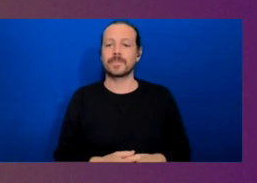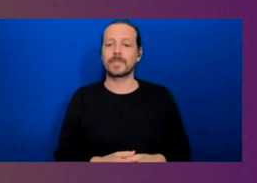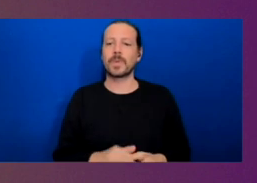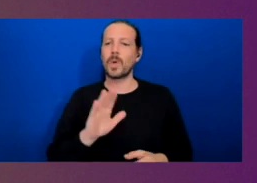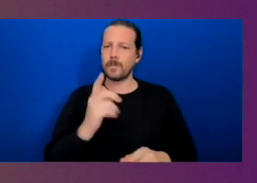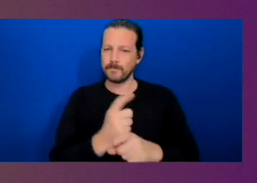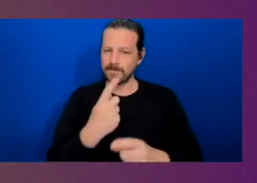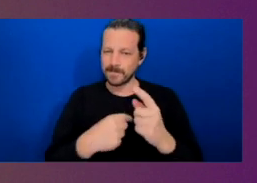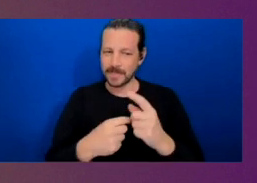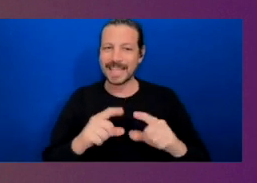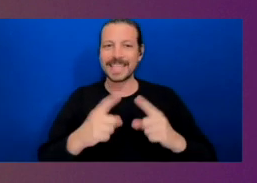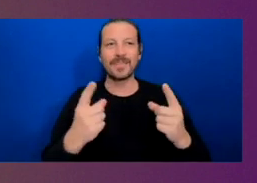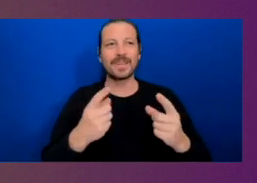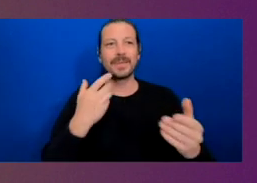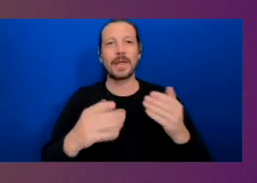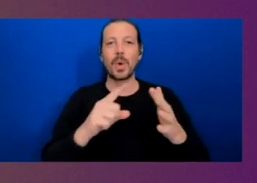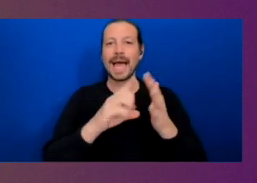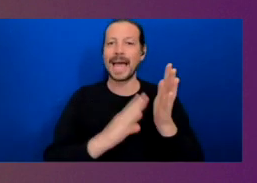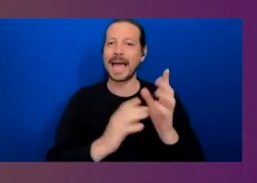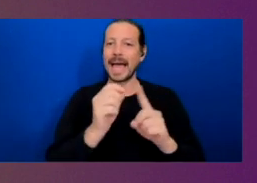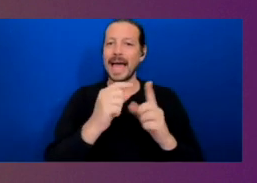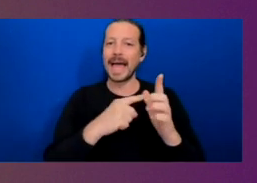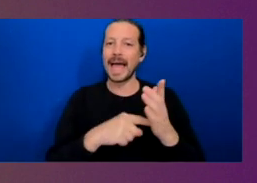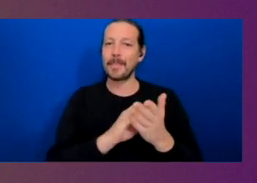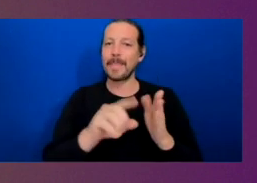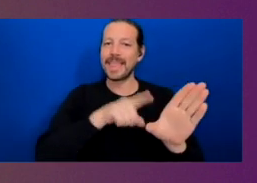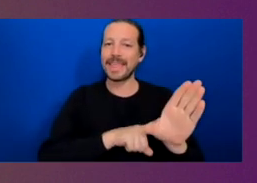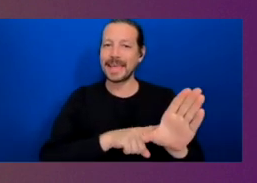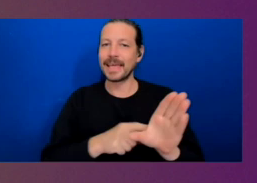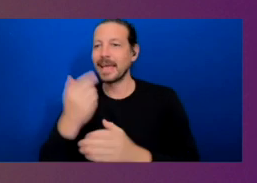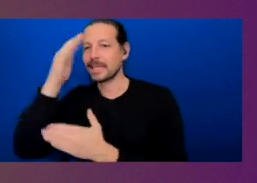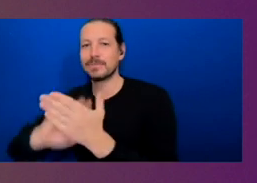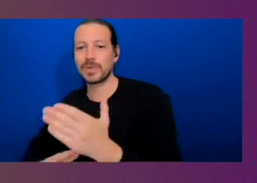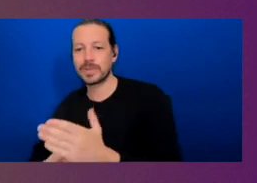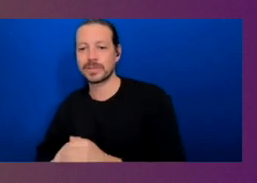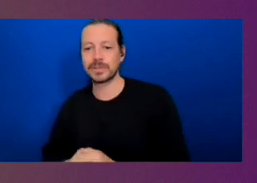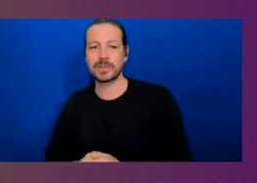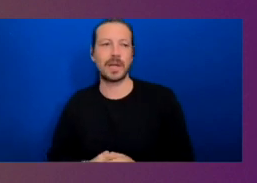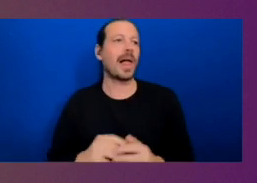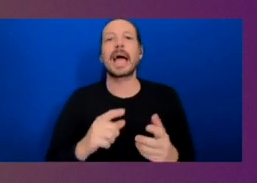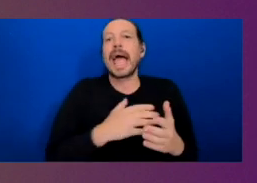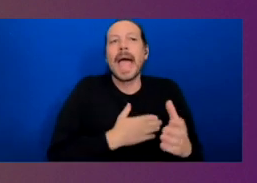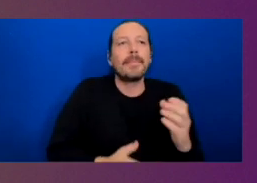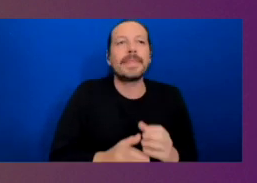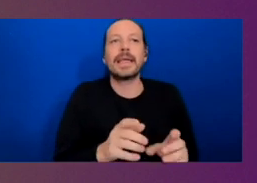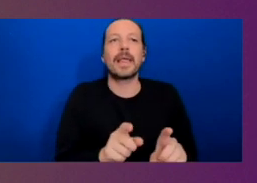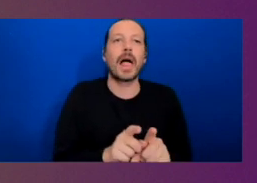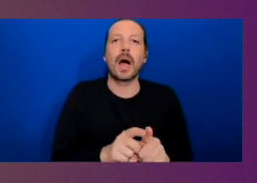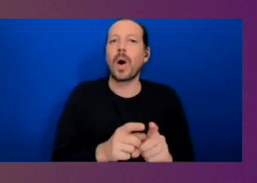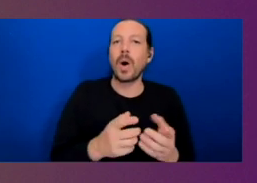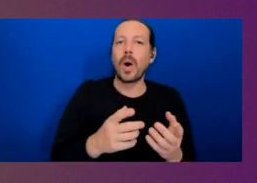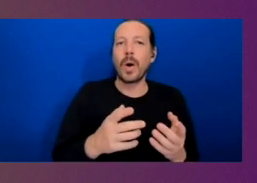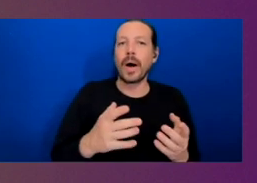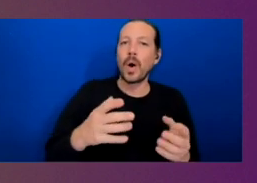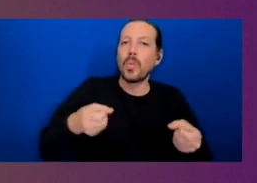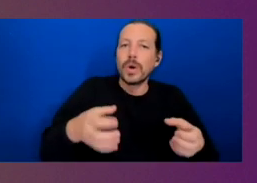between empathy and experience. Empathy is recognizing that we need to recognize wheelchairs and in our AI, but